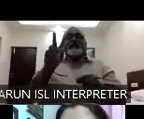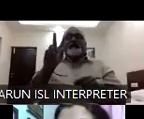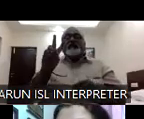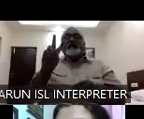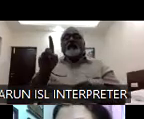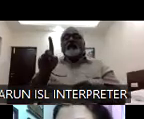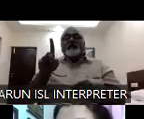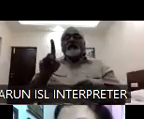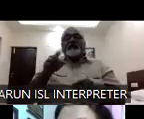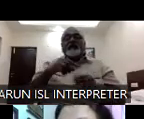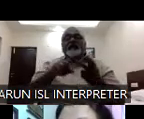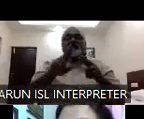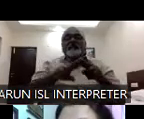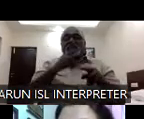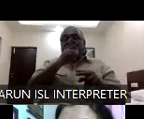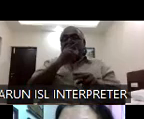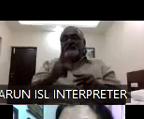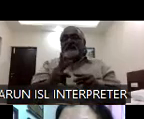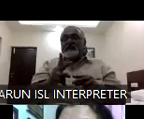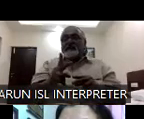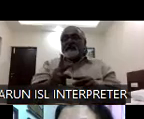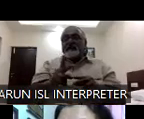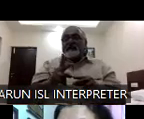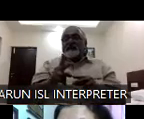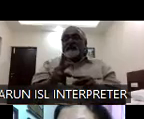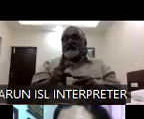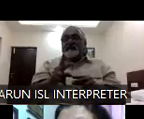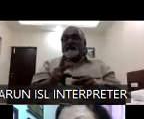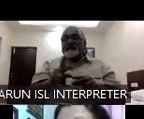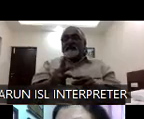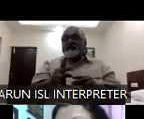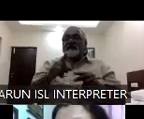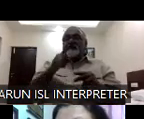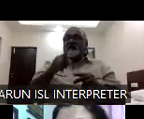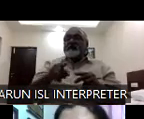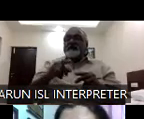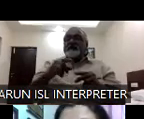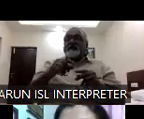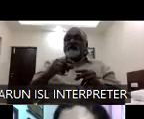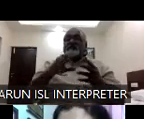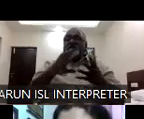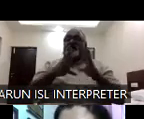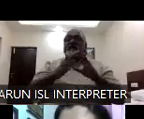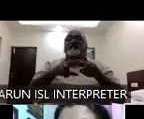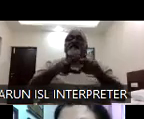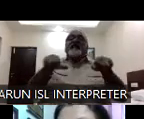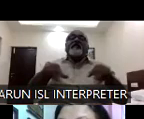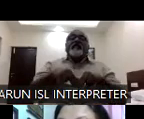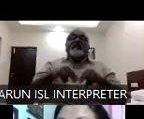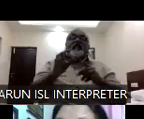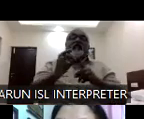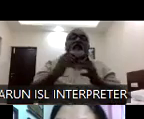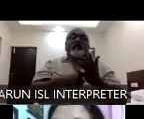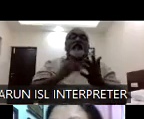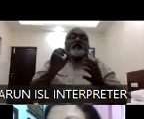thing that they have not they have created a family performer, and they have asked question, are you